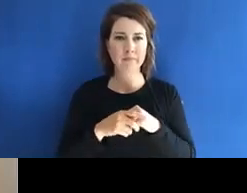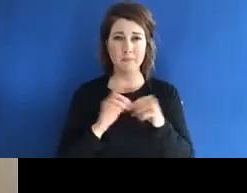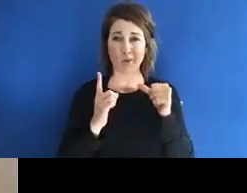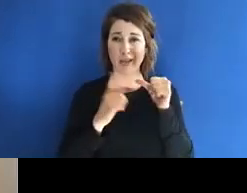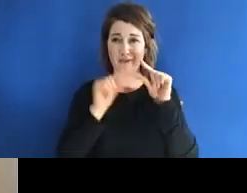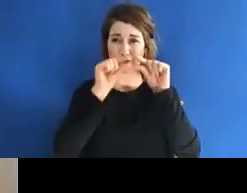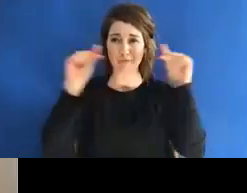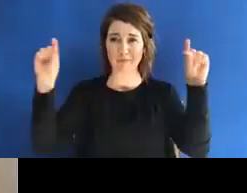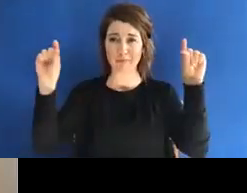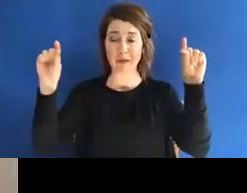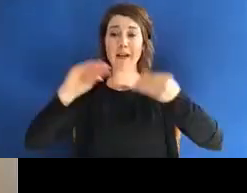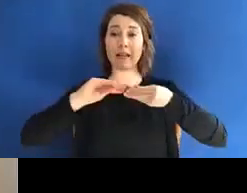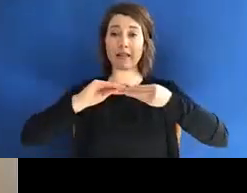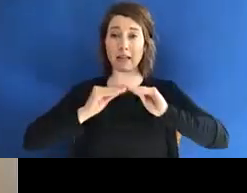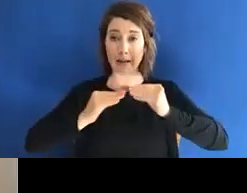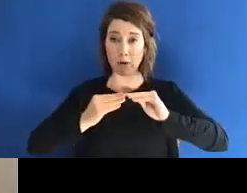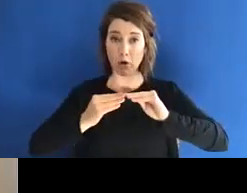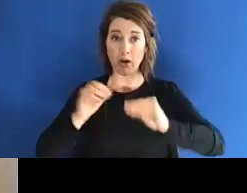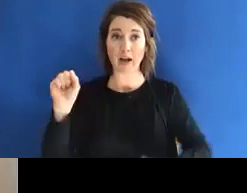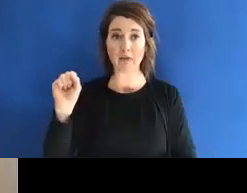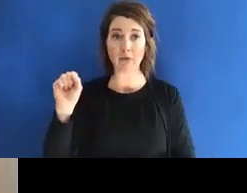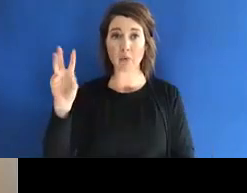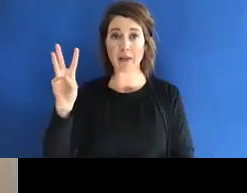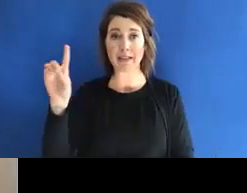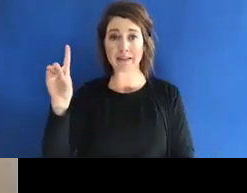with disabilities reported from program year